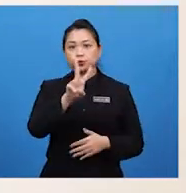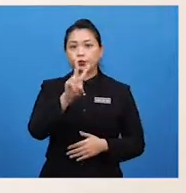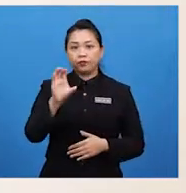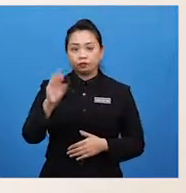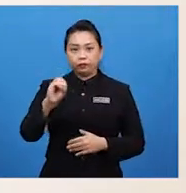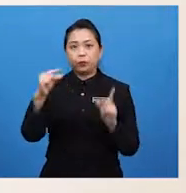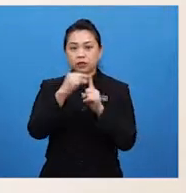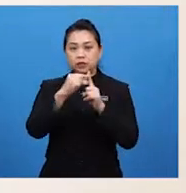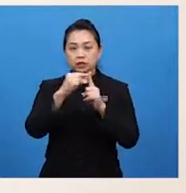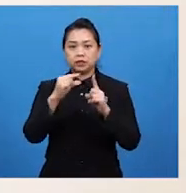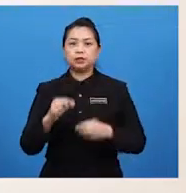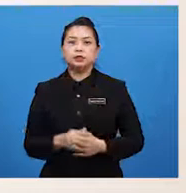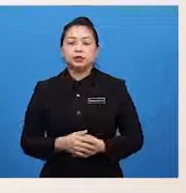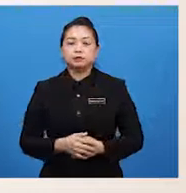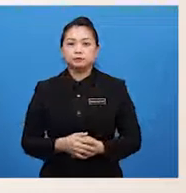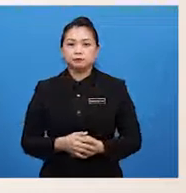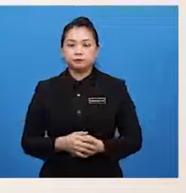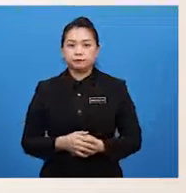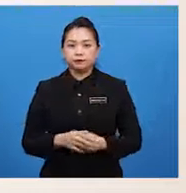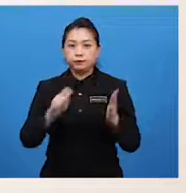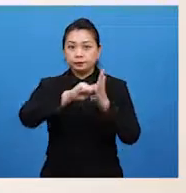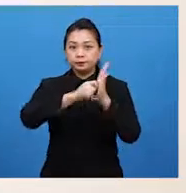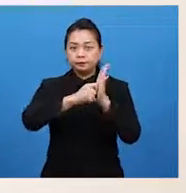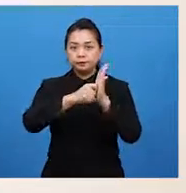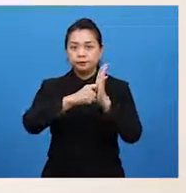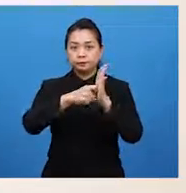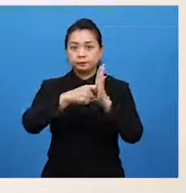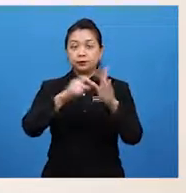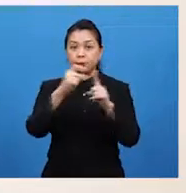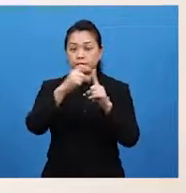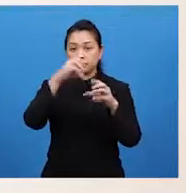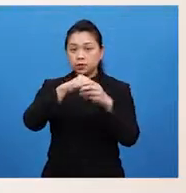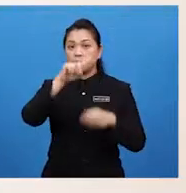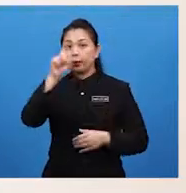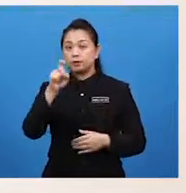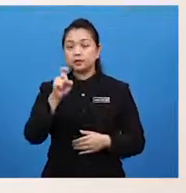250 words. The key words in the question